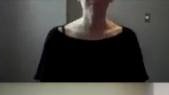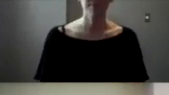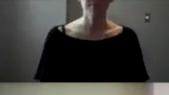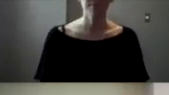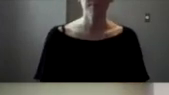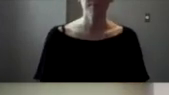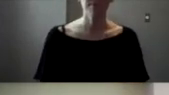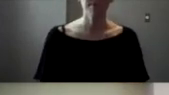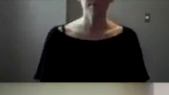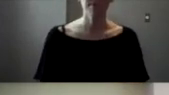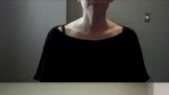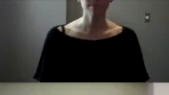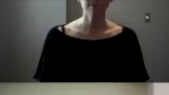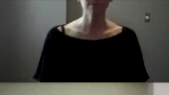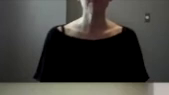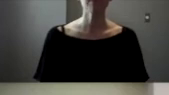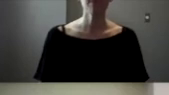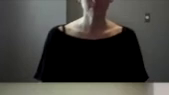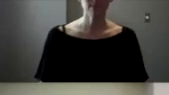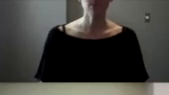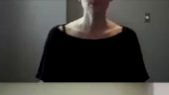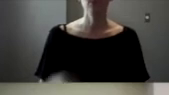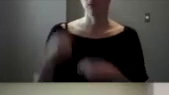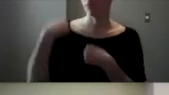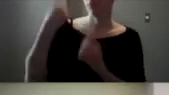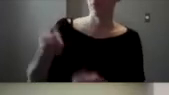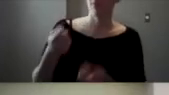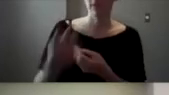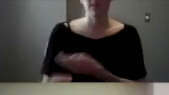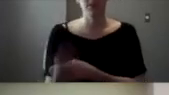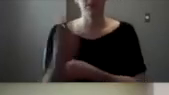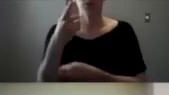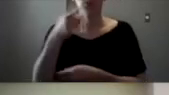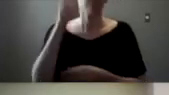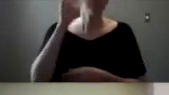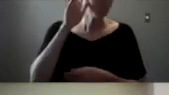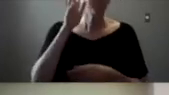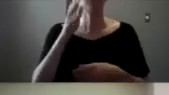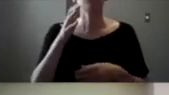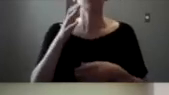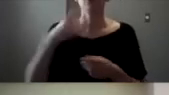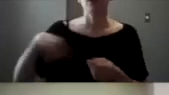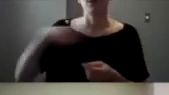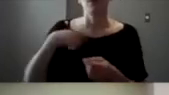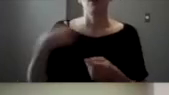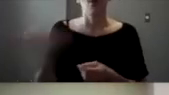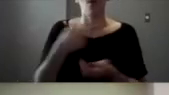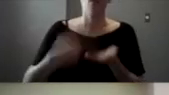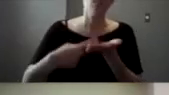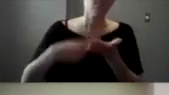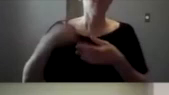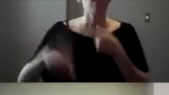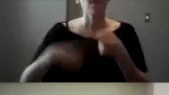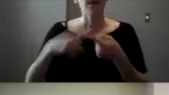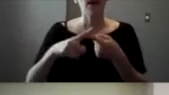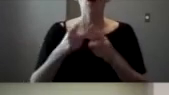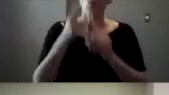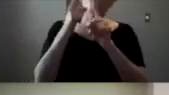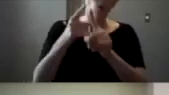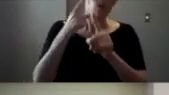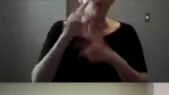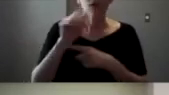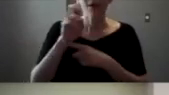So for all of us, as you've been hearing this morning, our overall goals for care are really a balancing act. On one